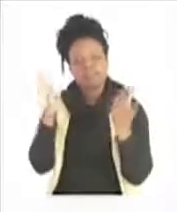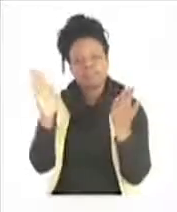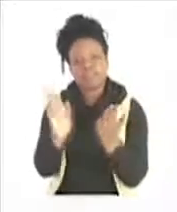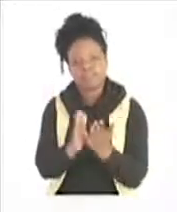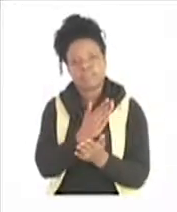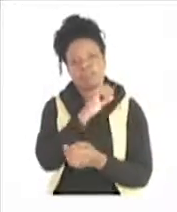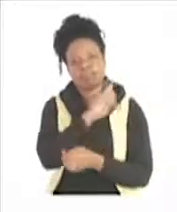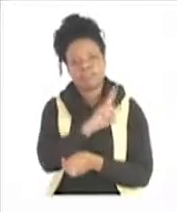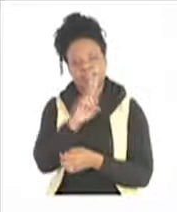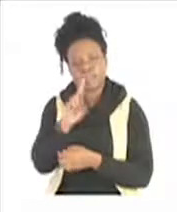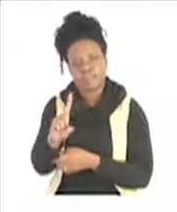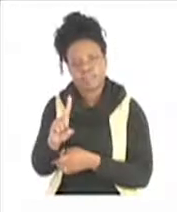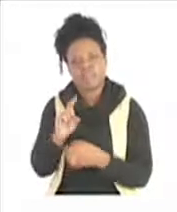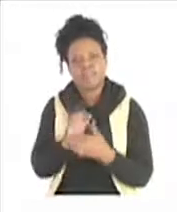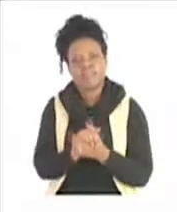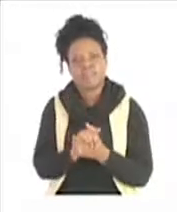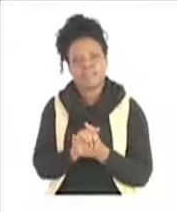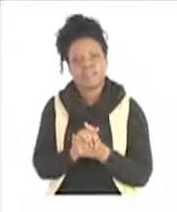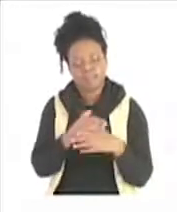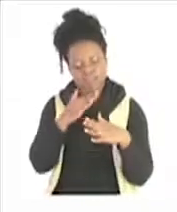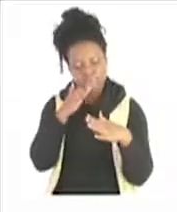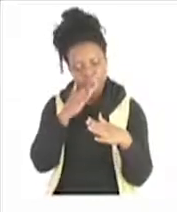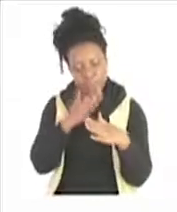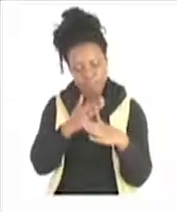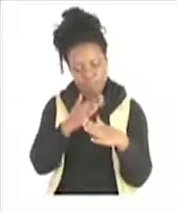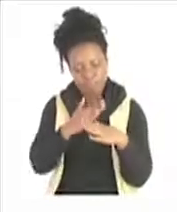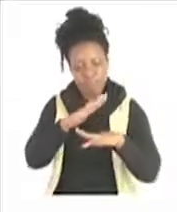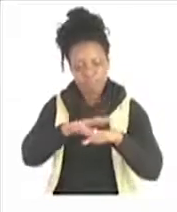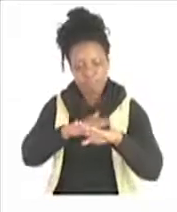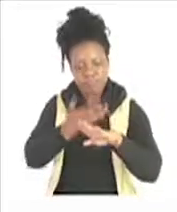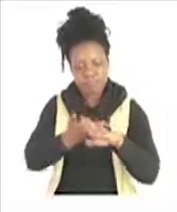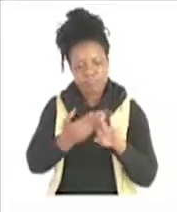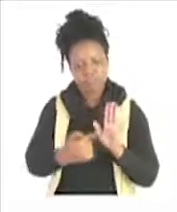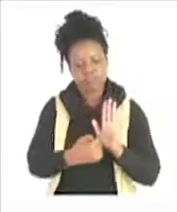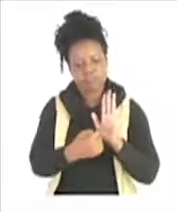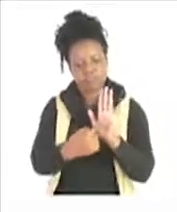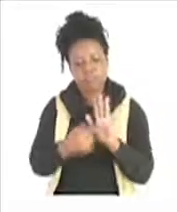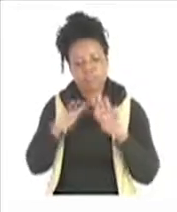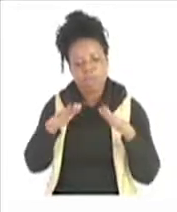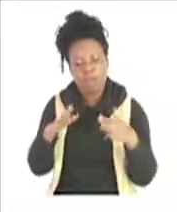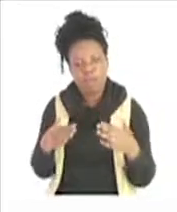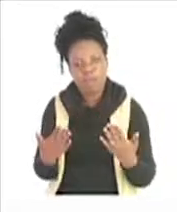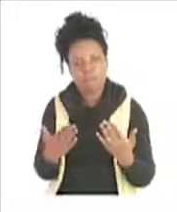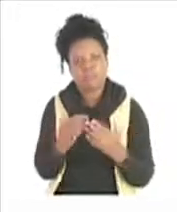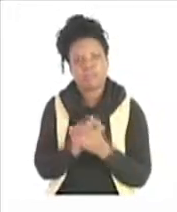11, where we can do a few examples.